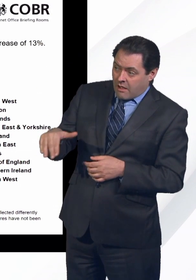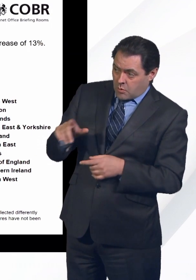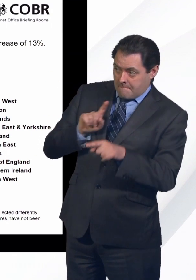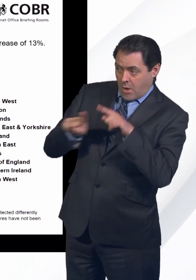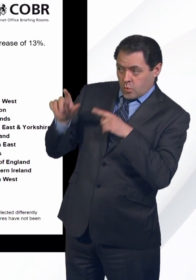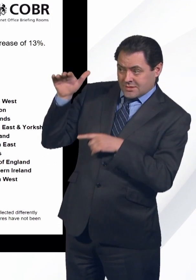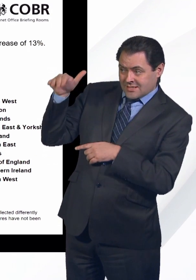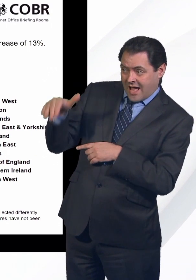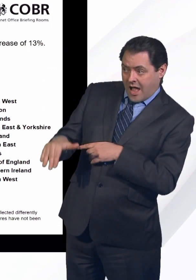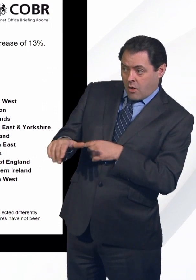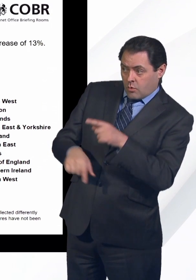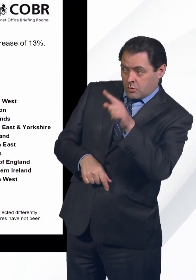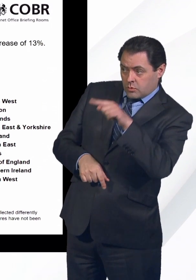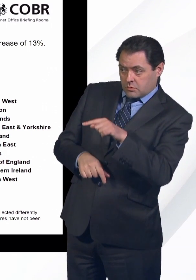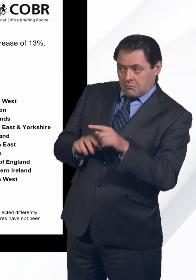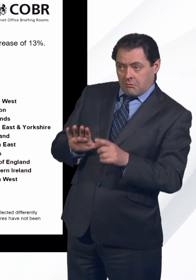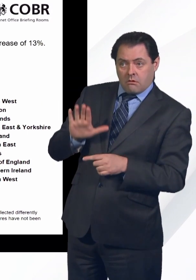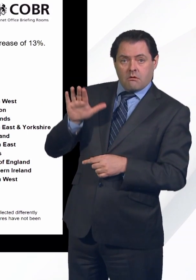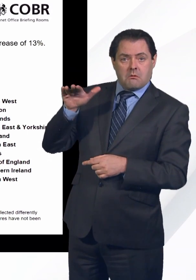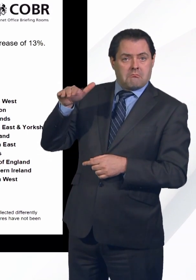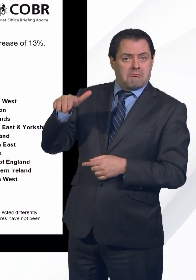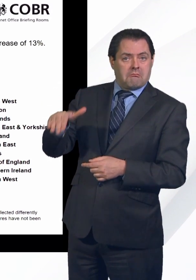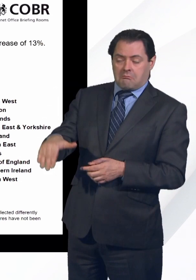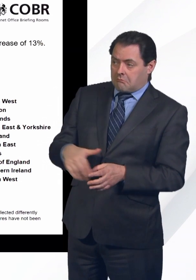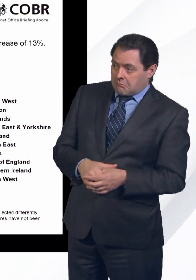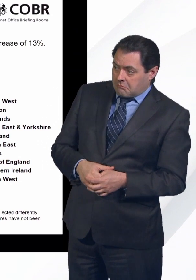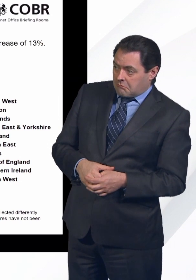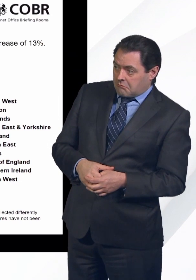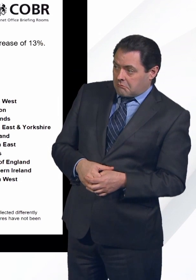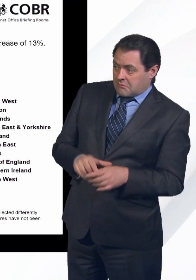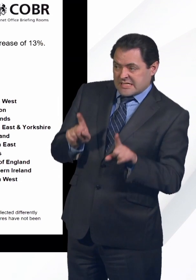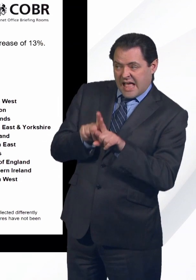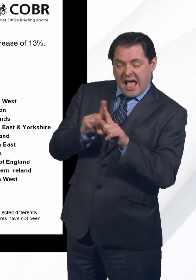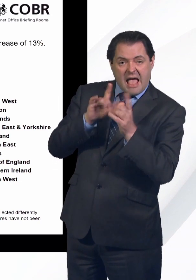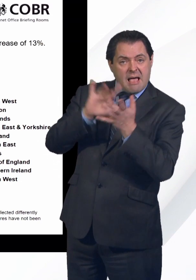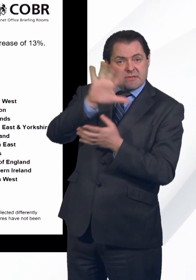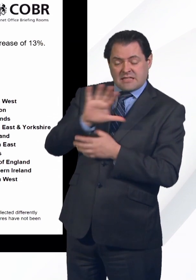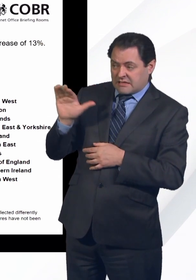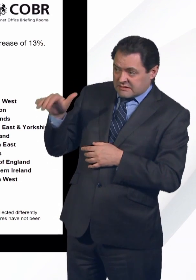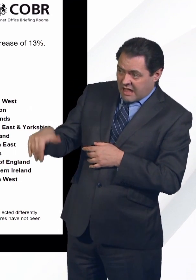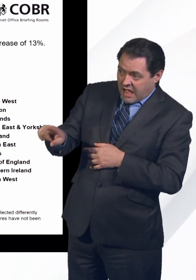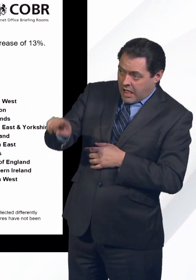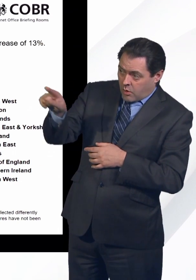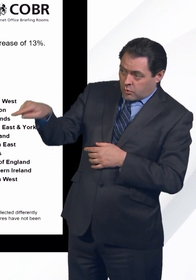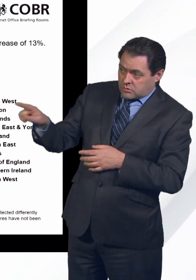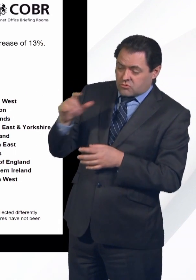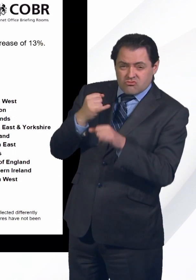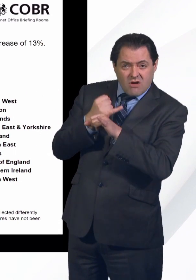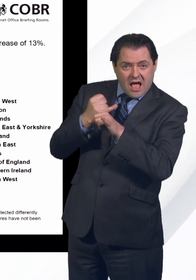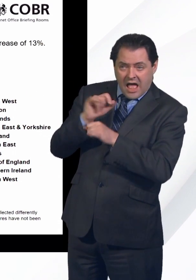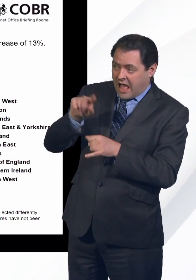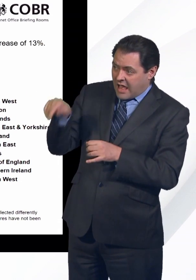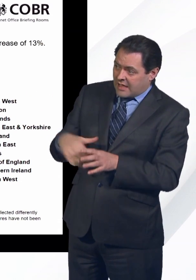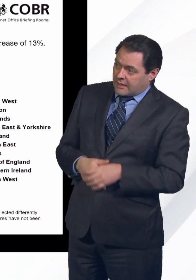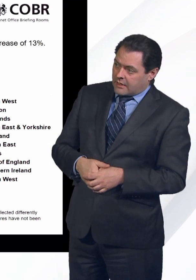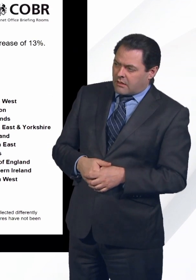now, there are steady but absolutely consistent declines occurring. Possibly in a small